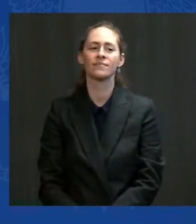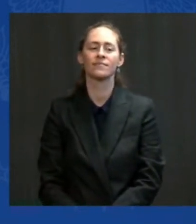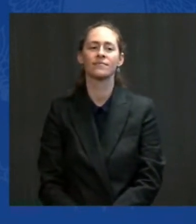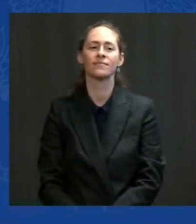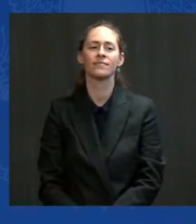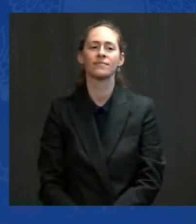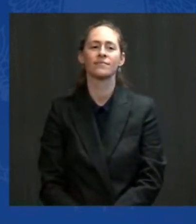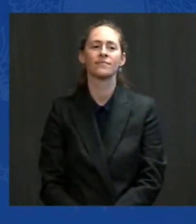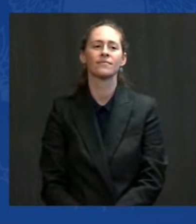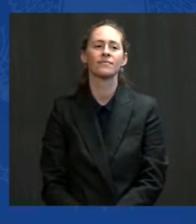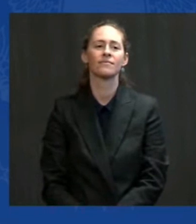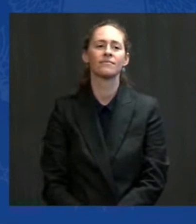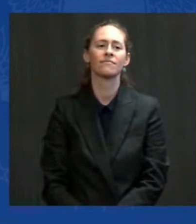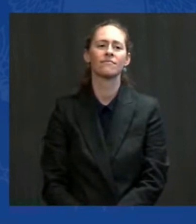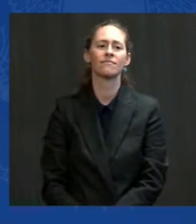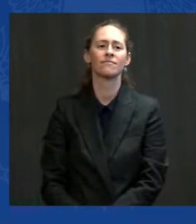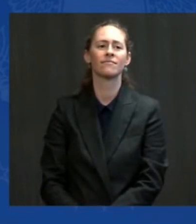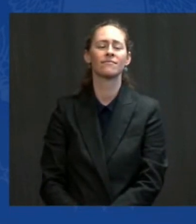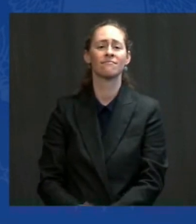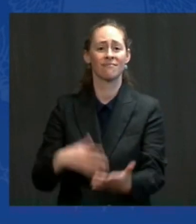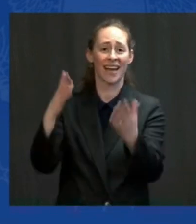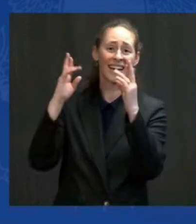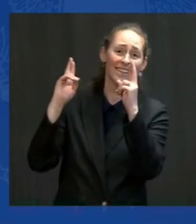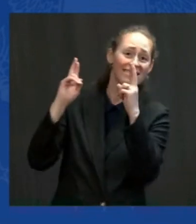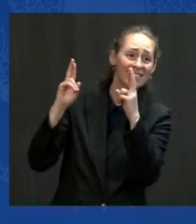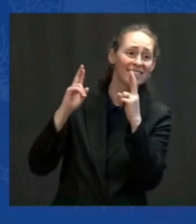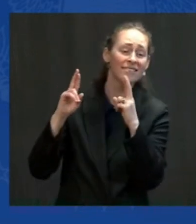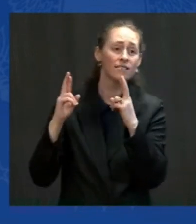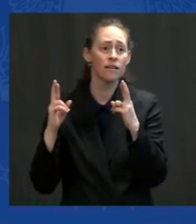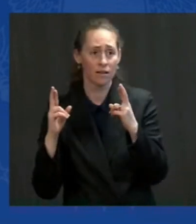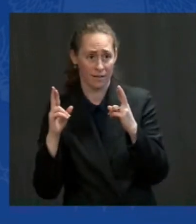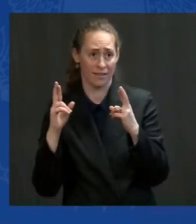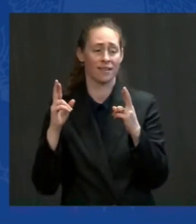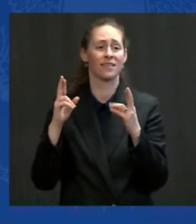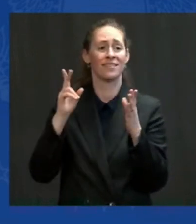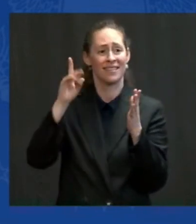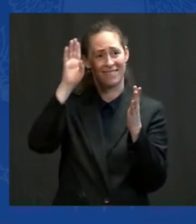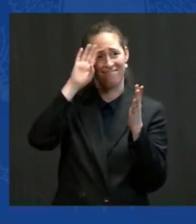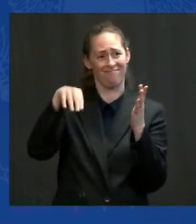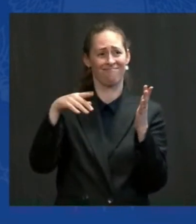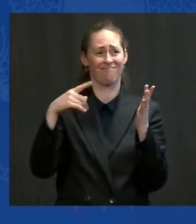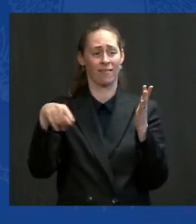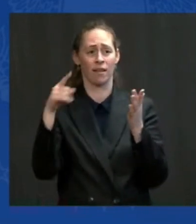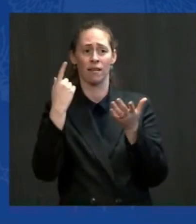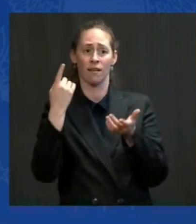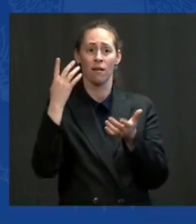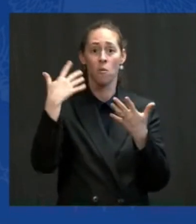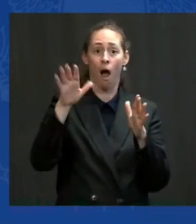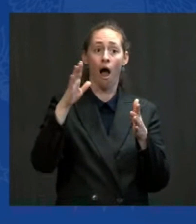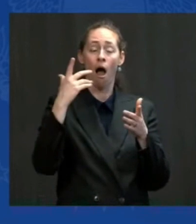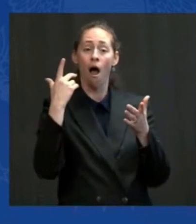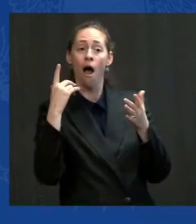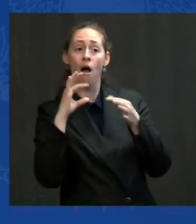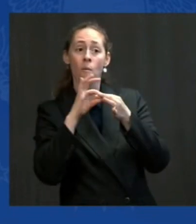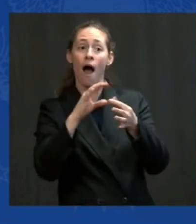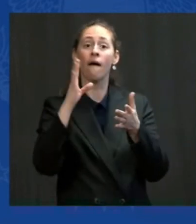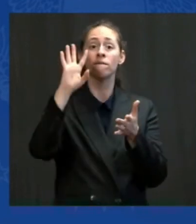And God willing, we're not going to have 40 weeks of this is infrastructure week. Remember those?